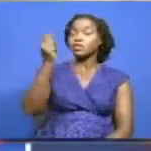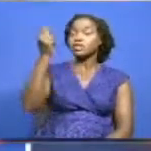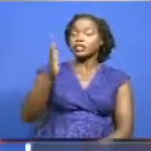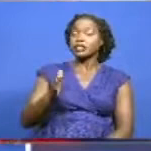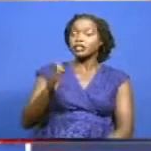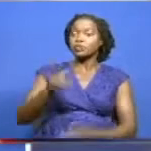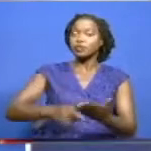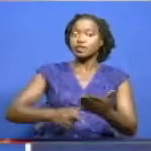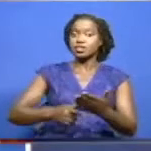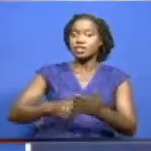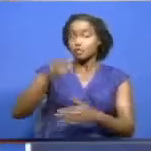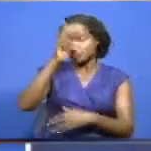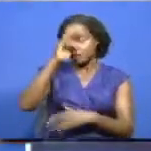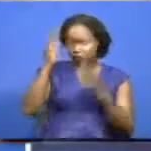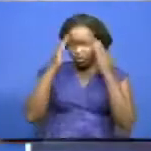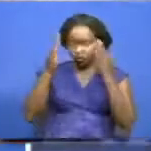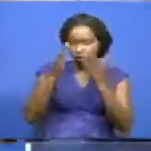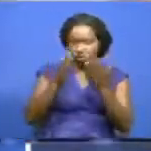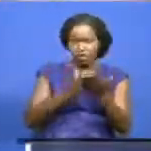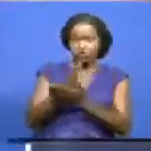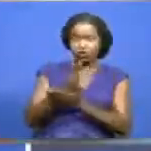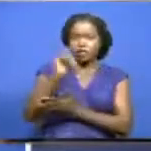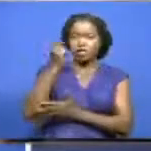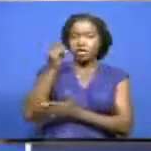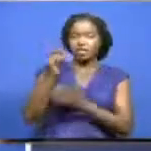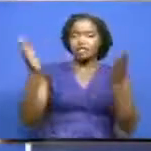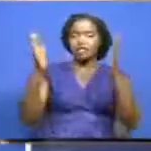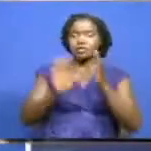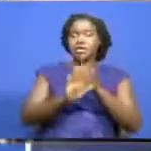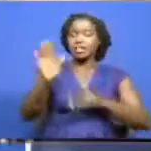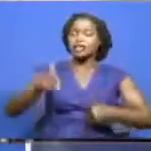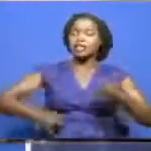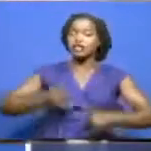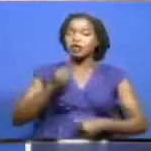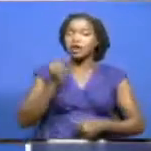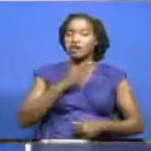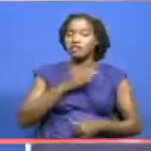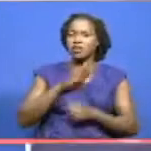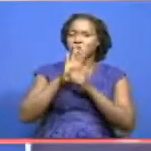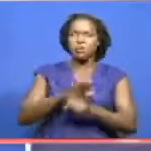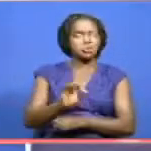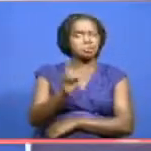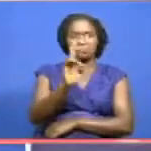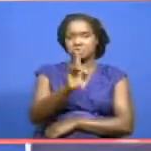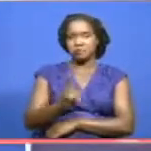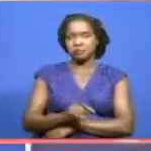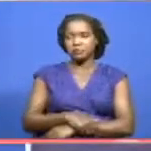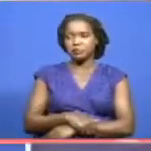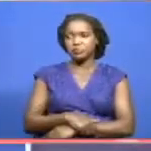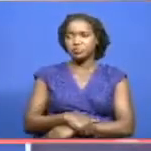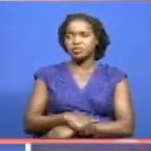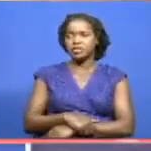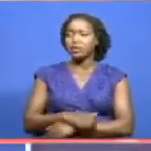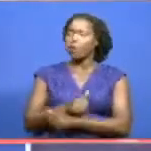the force remains committed in ensuring Kenyans enjoy their festive without fear or intimidation. We are